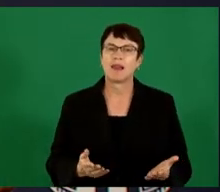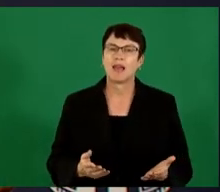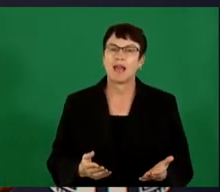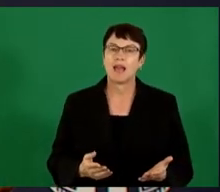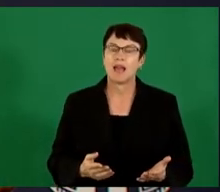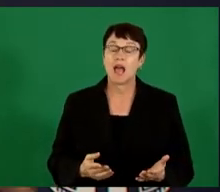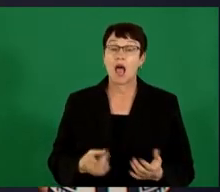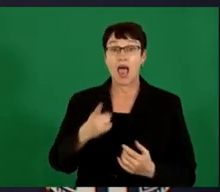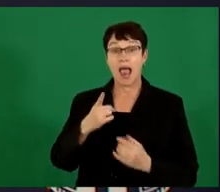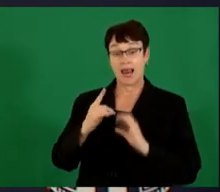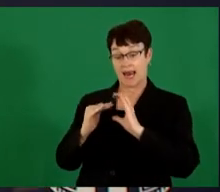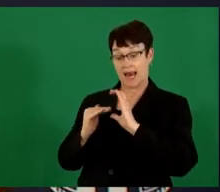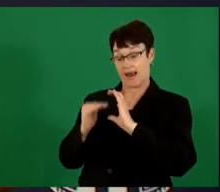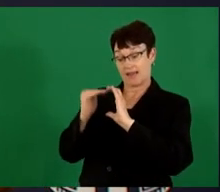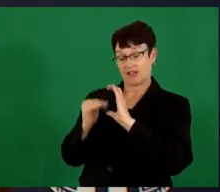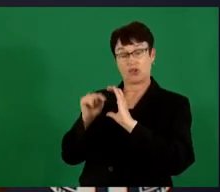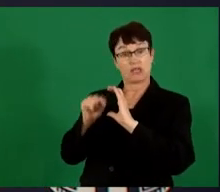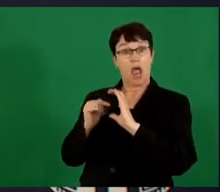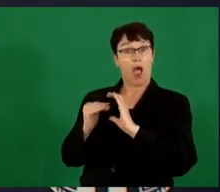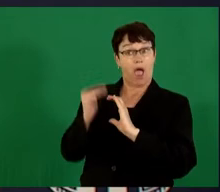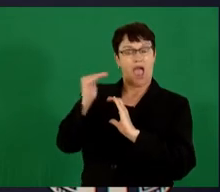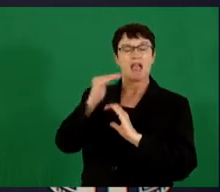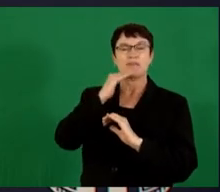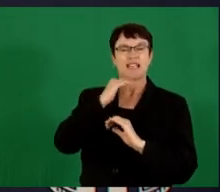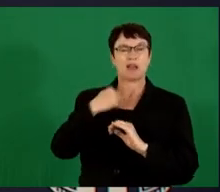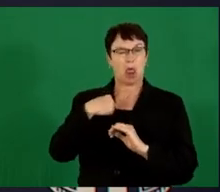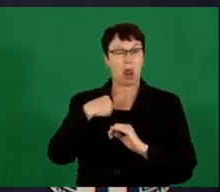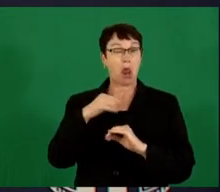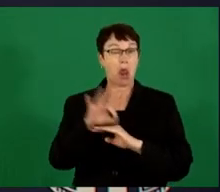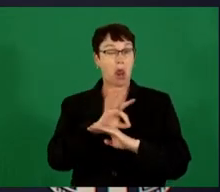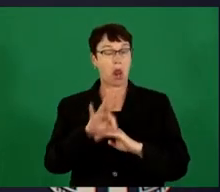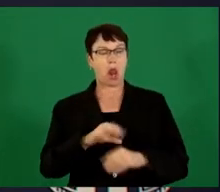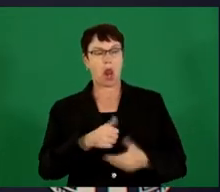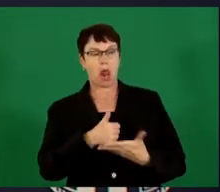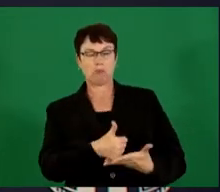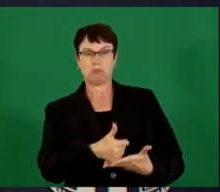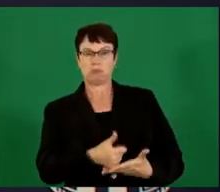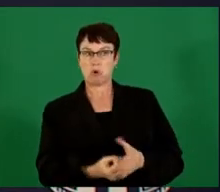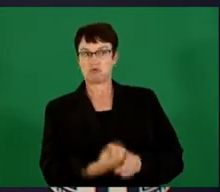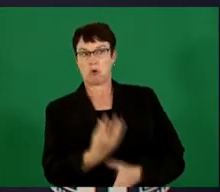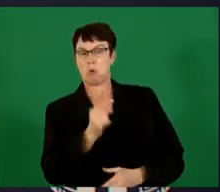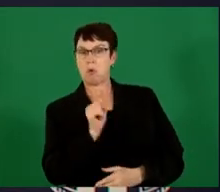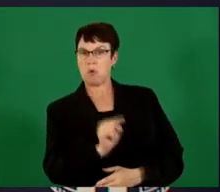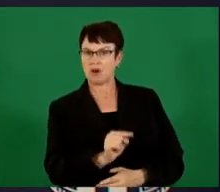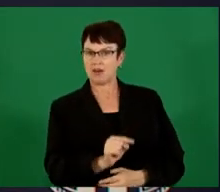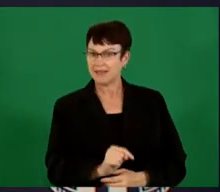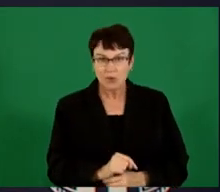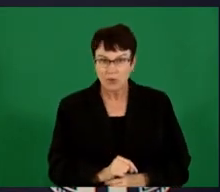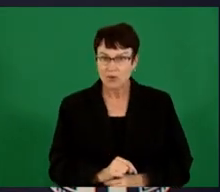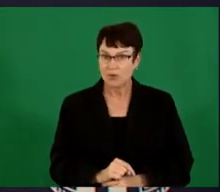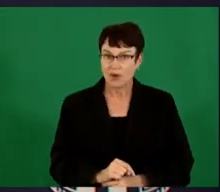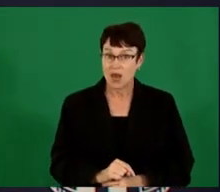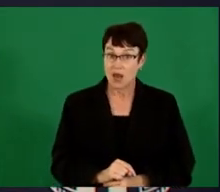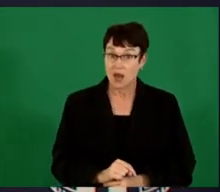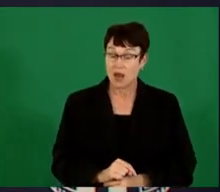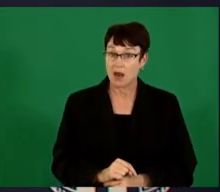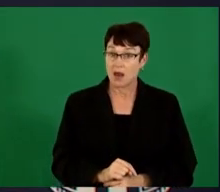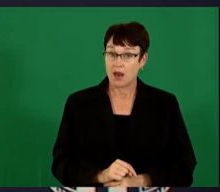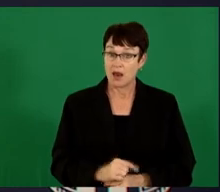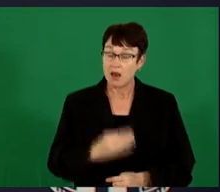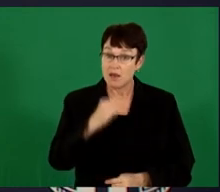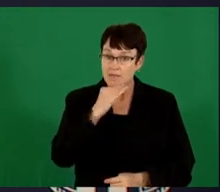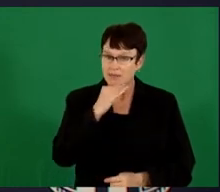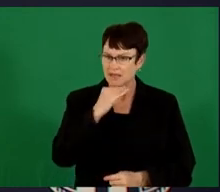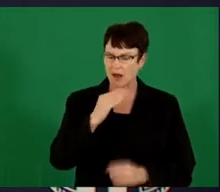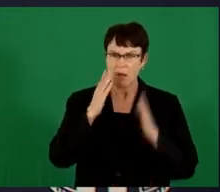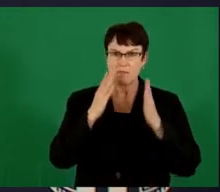strategy. So if anyone thinks that, by saying that you must also target employment and growth